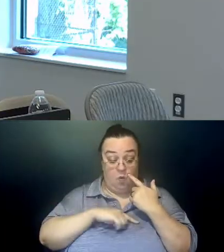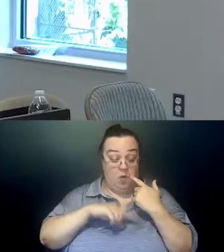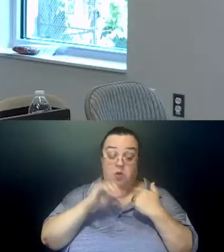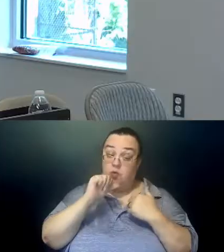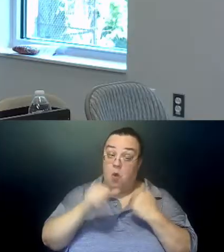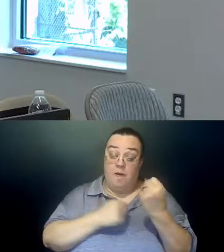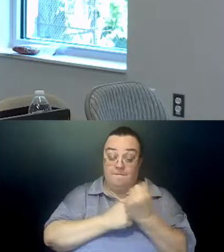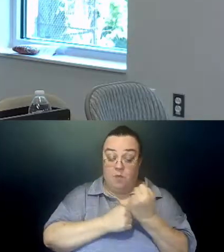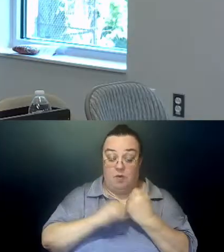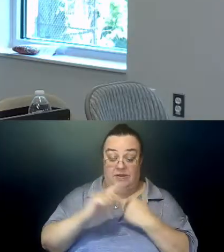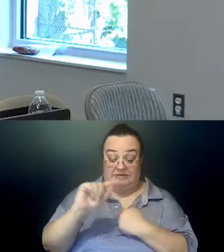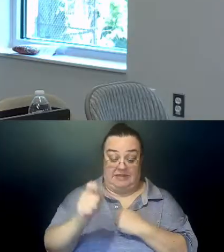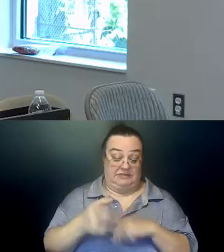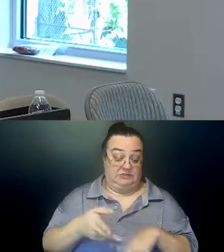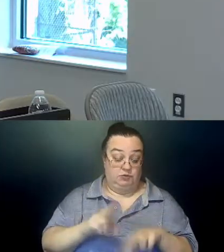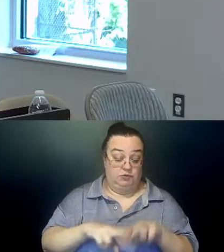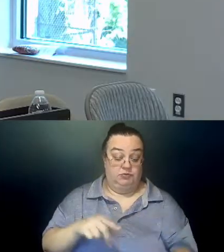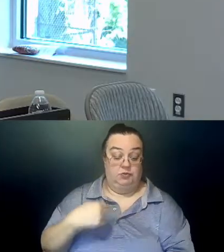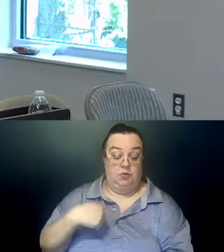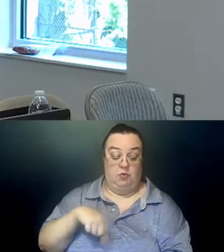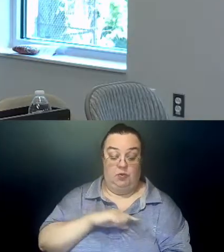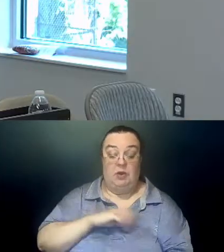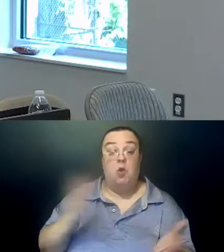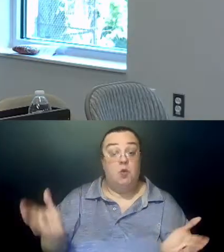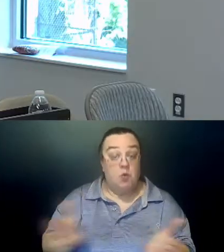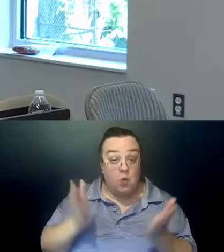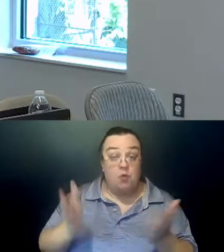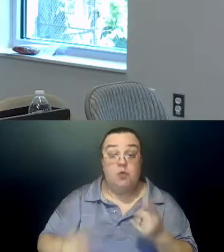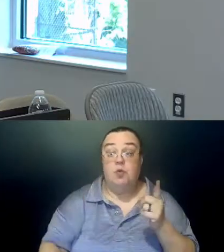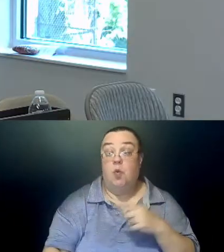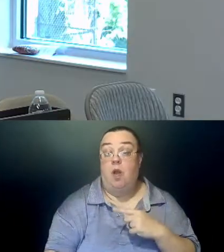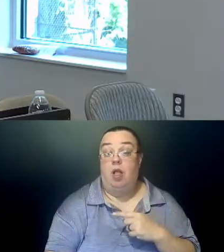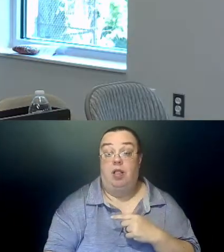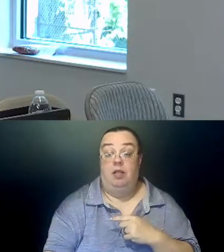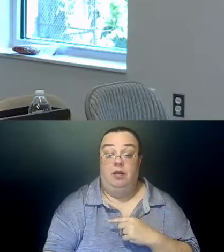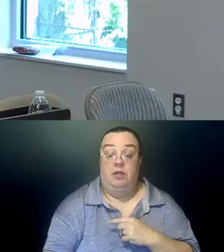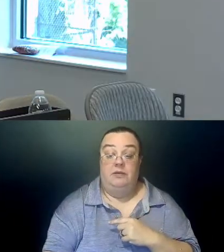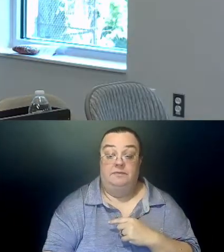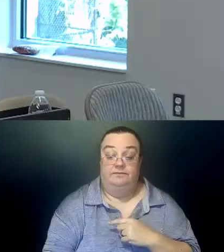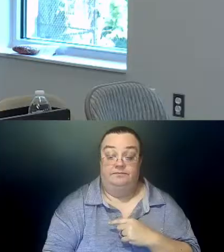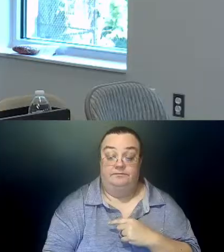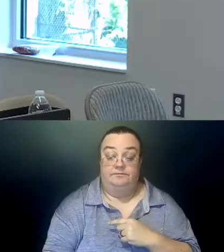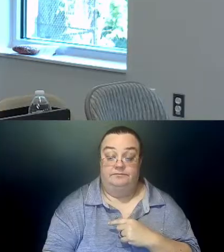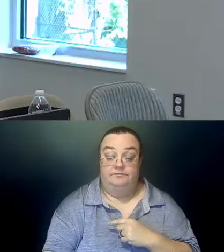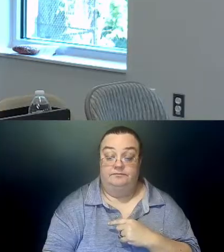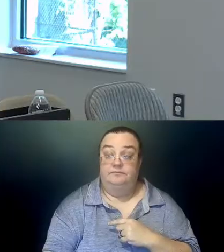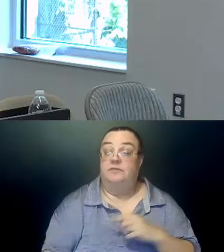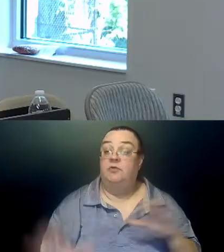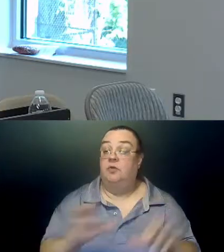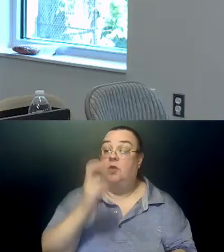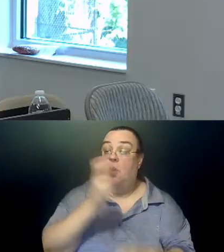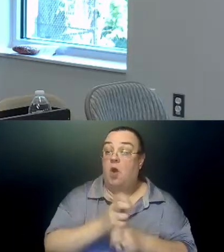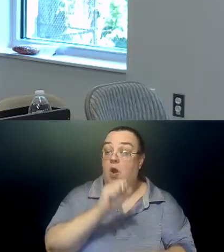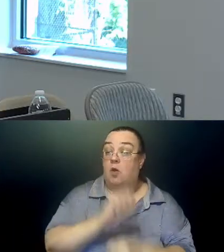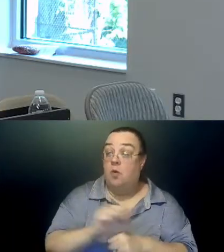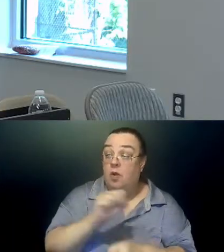tax increase. We urge you all to go back and do the hard work of